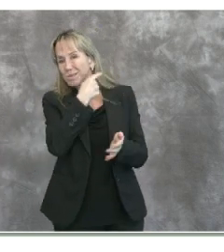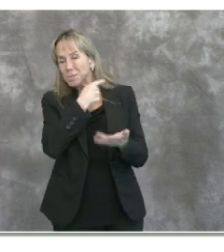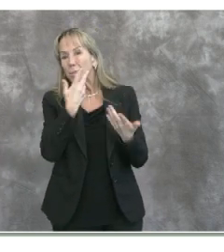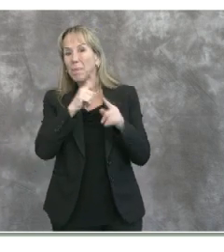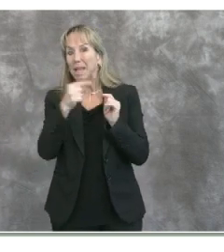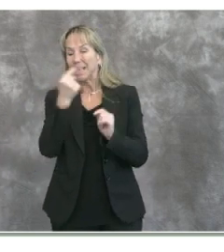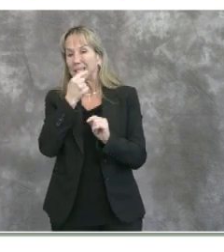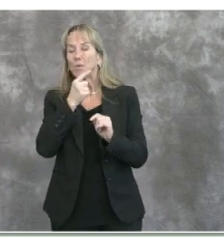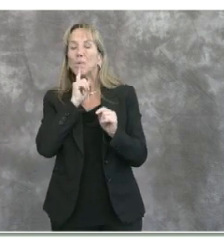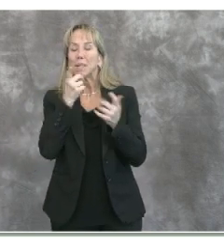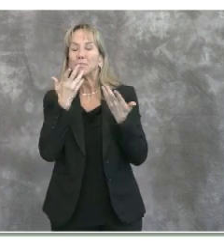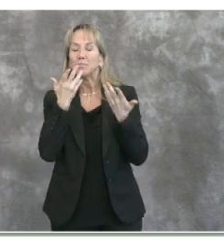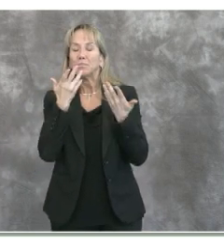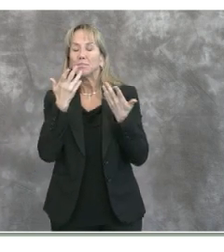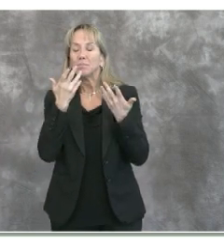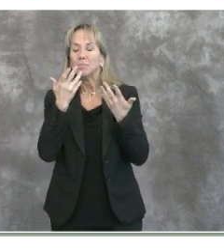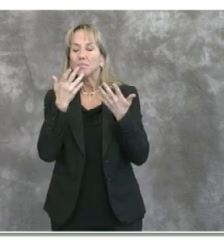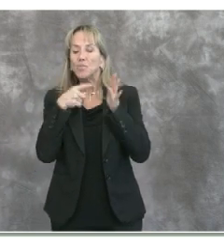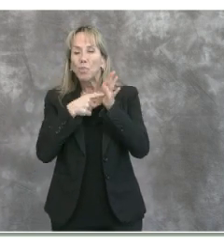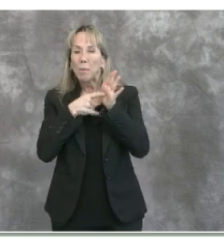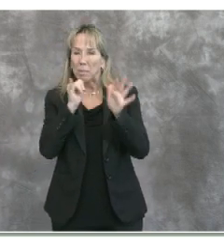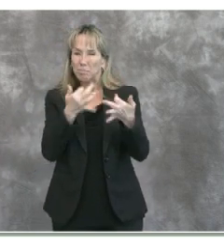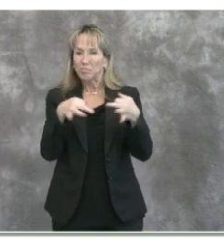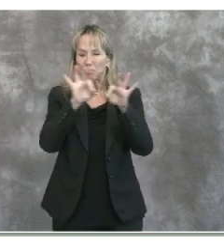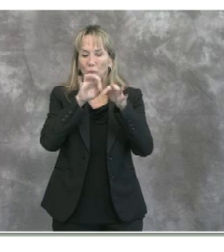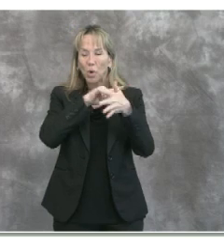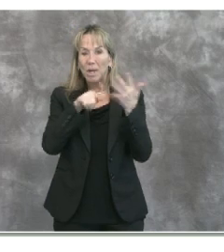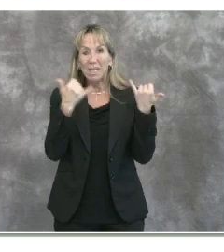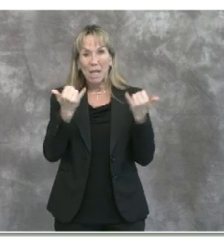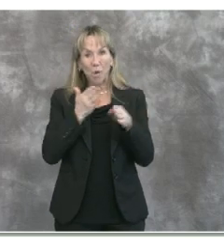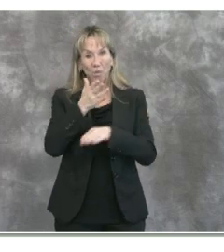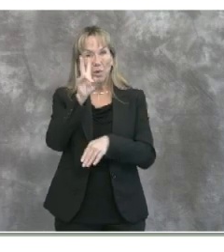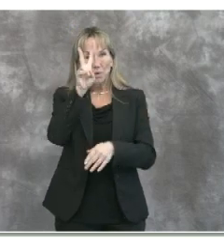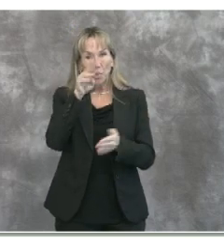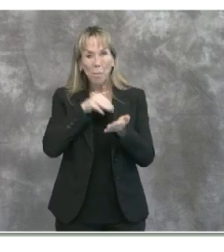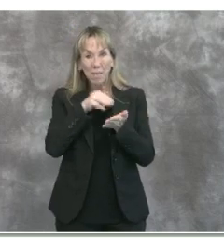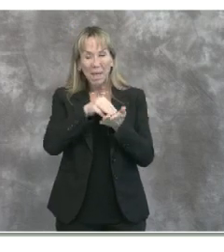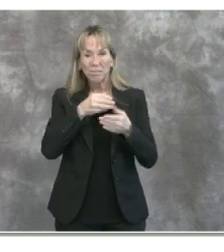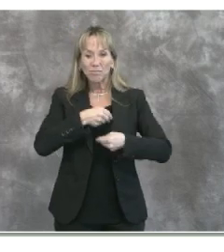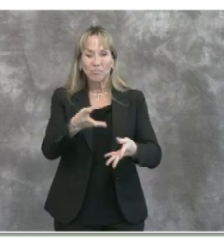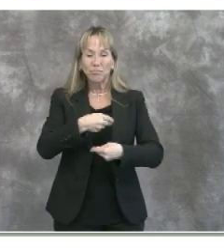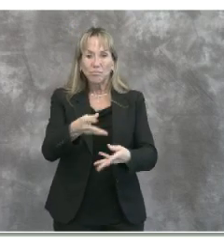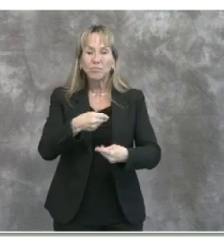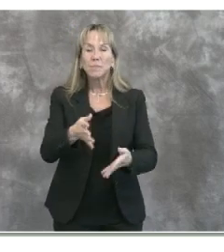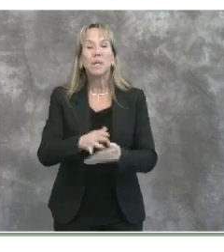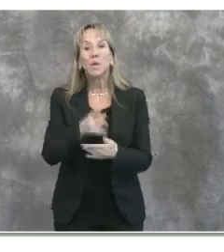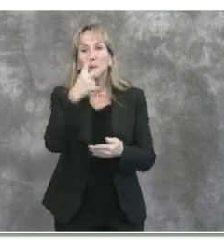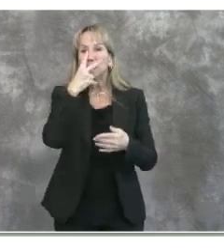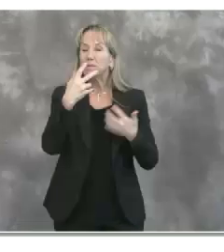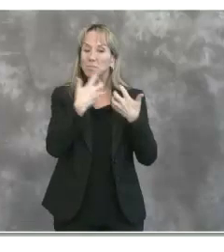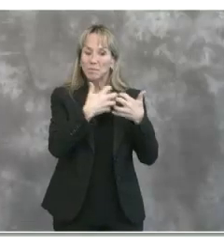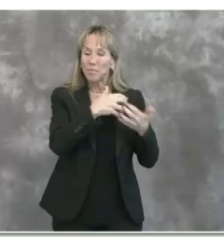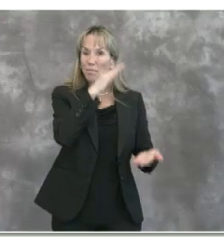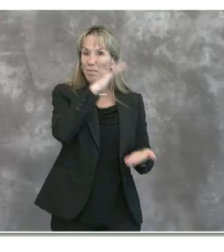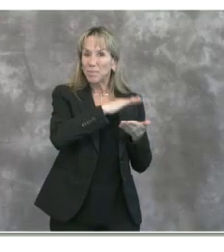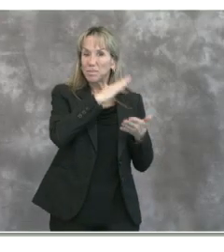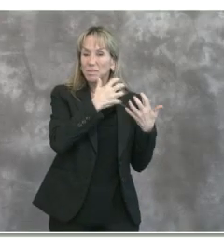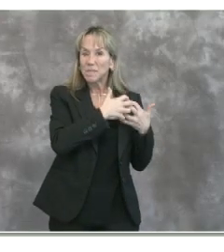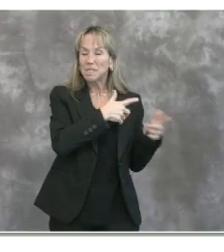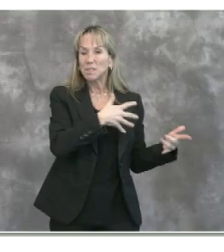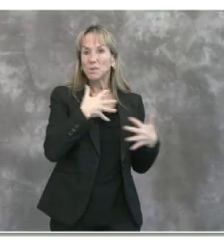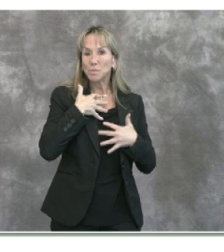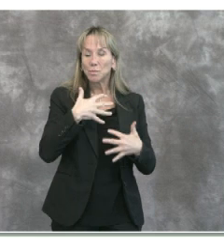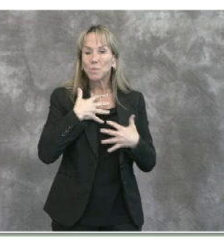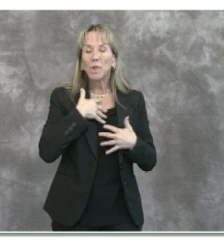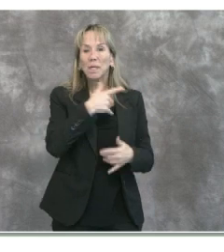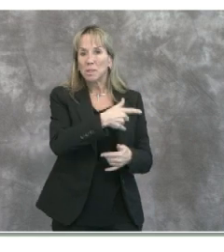does represent the core of our focus, and we are now over 2 million individual items. You'll see an increase in the number of ventilators. We have all 23 of our 23